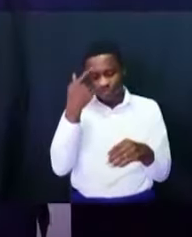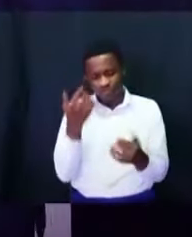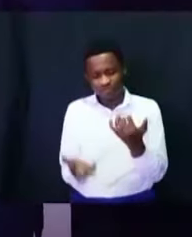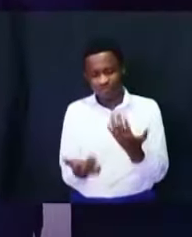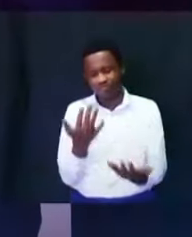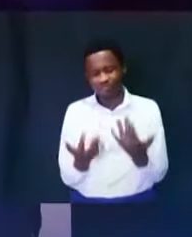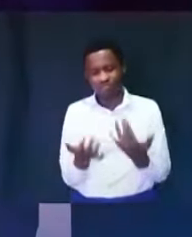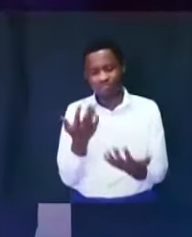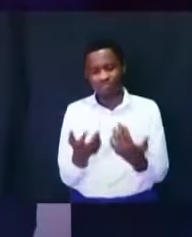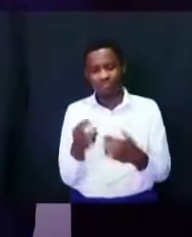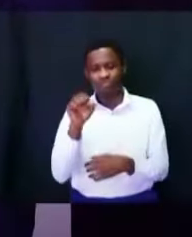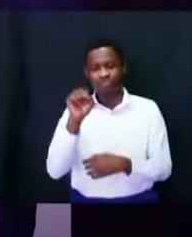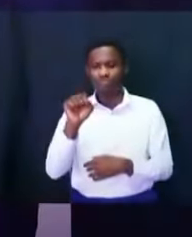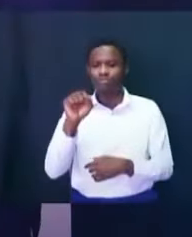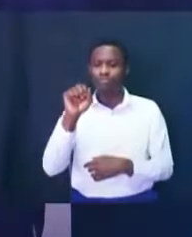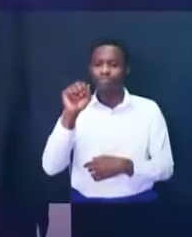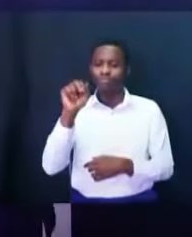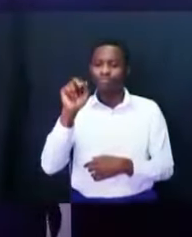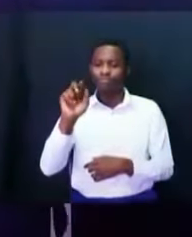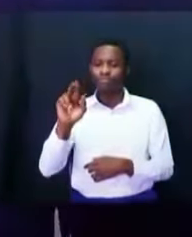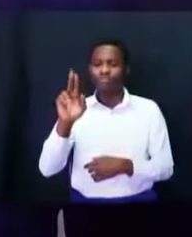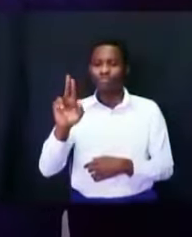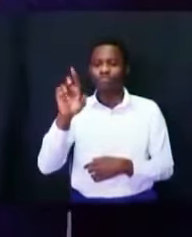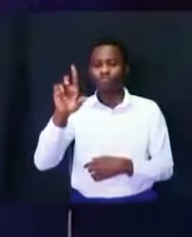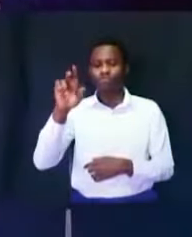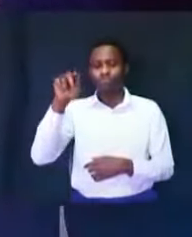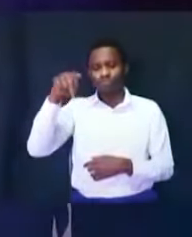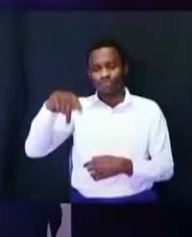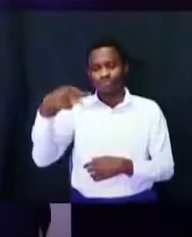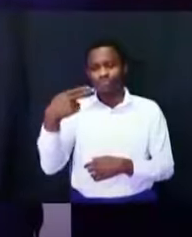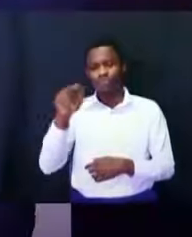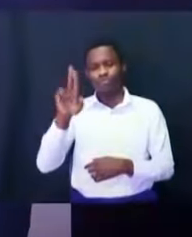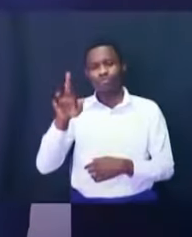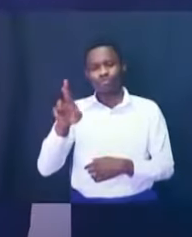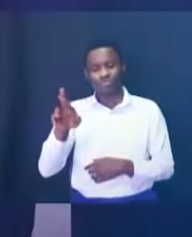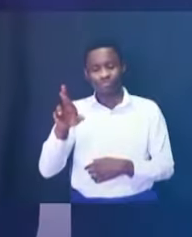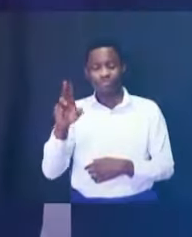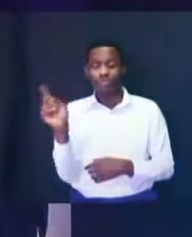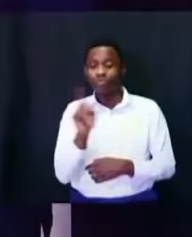Su where the Beast and the false prophets had been